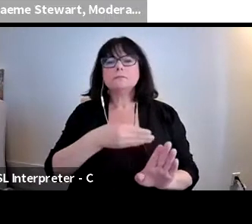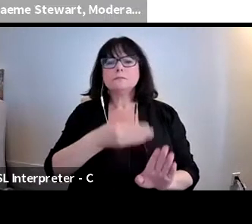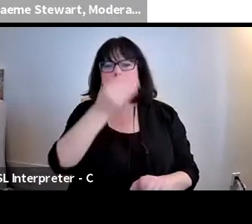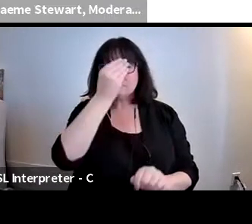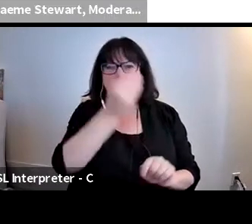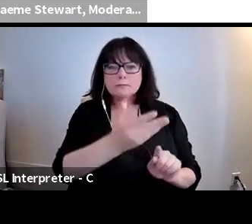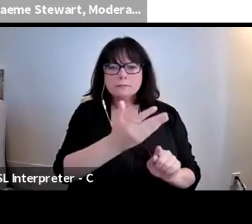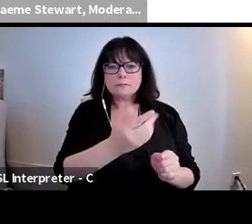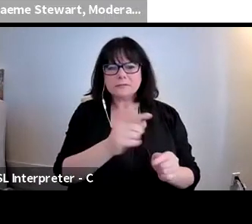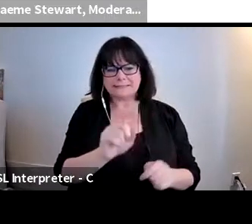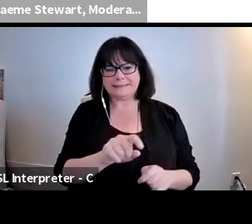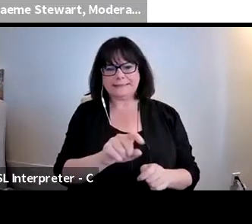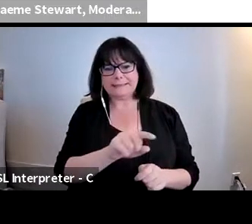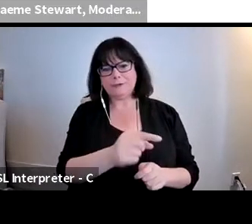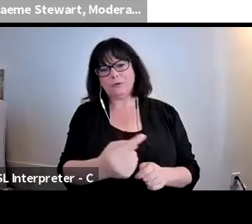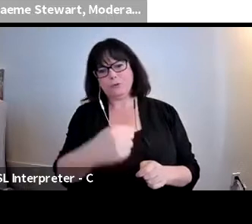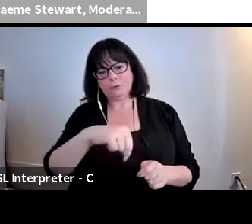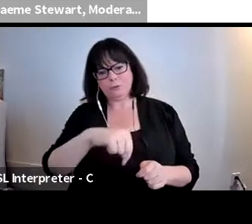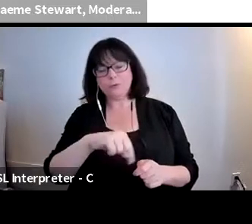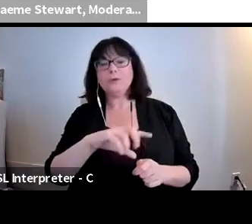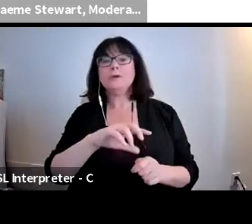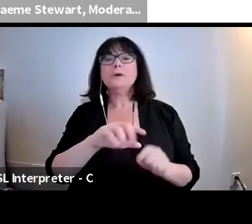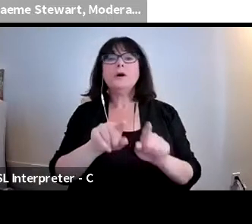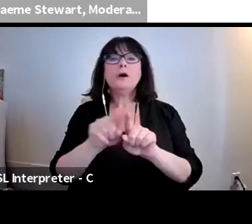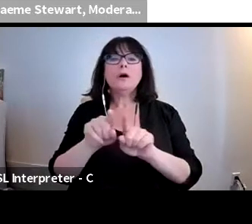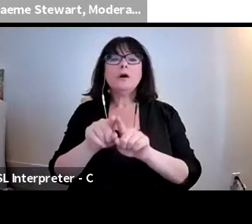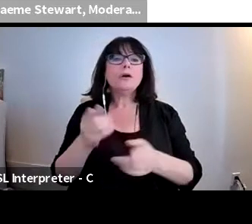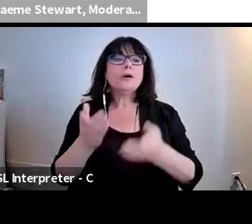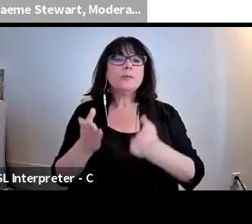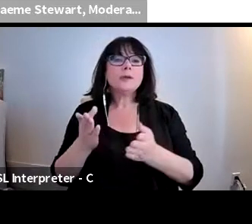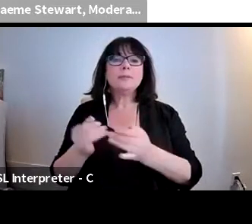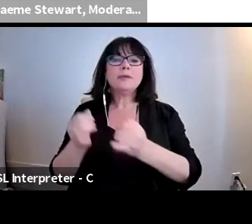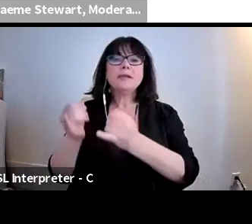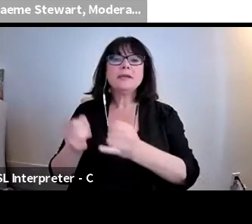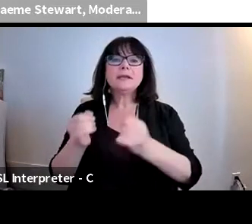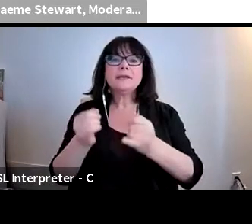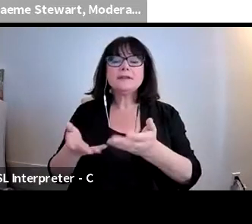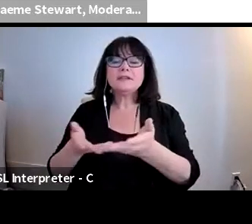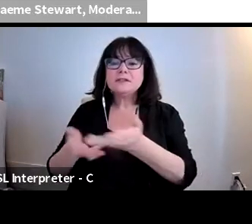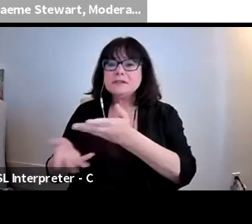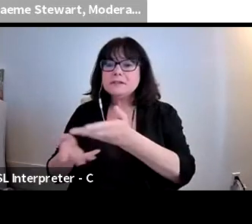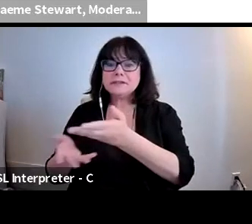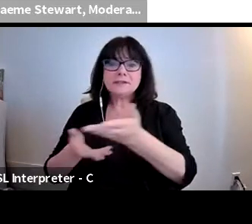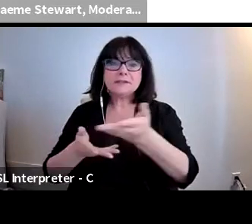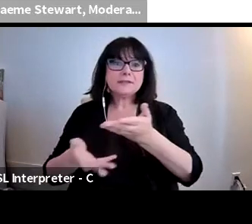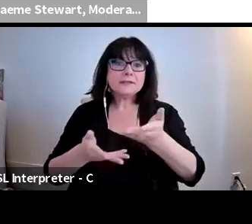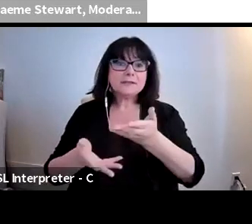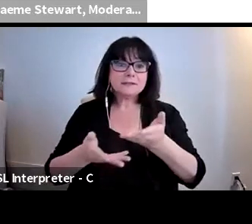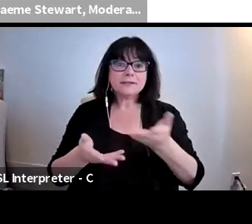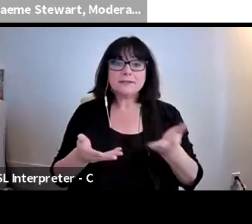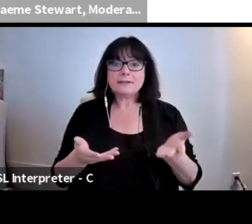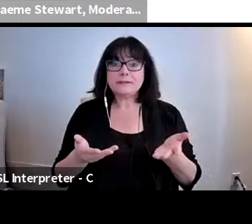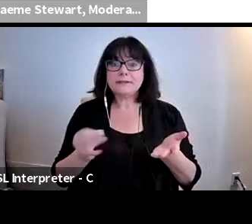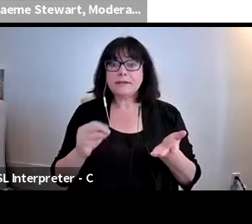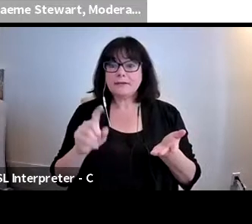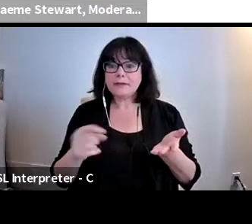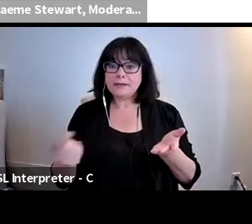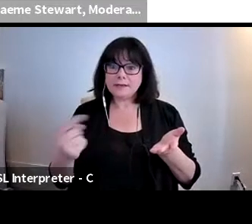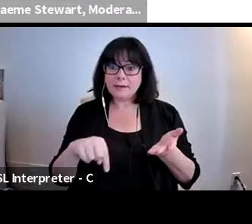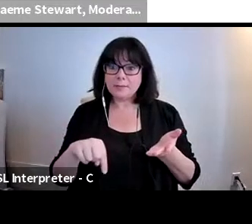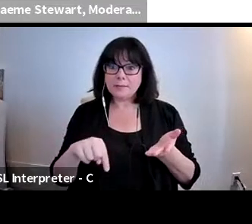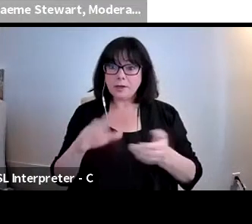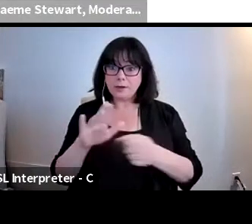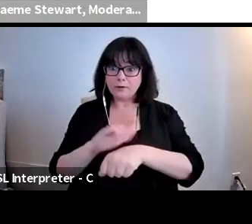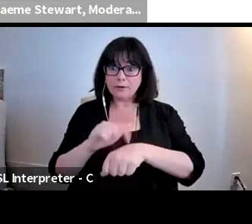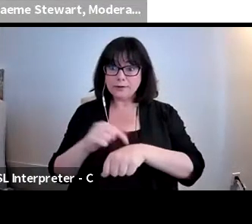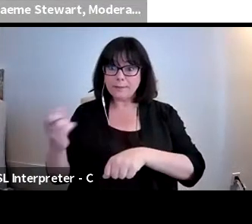identified specific needs to have certain staff on campus, either full-time or part-time. So there won't